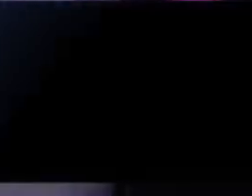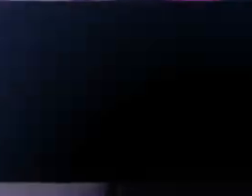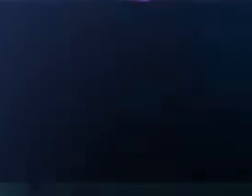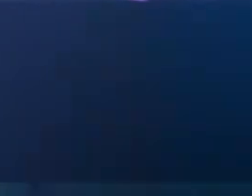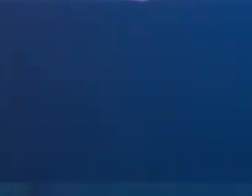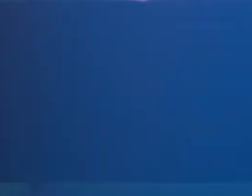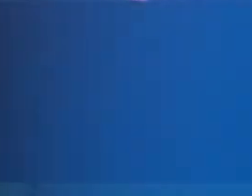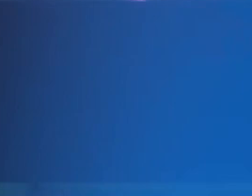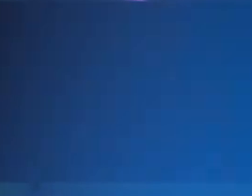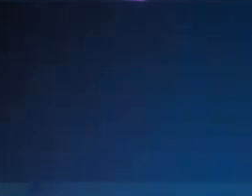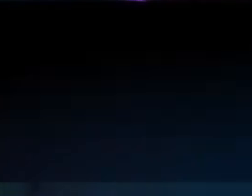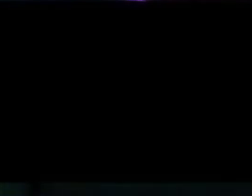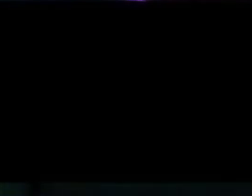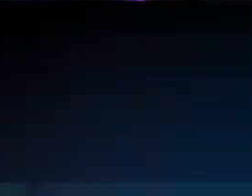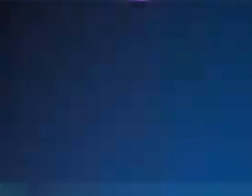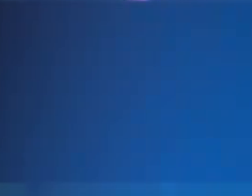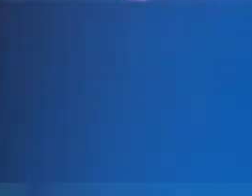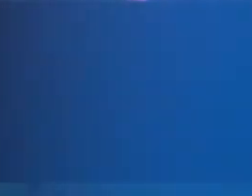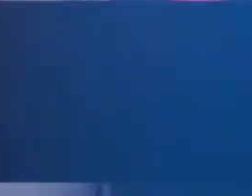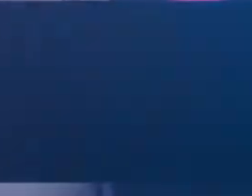My father was well aware that